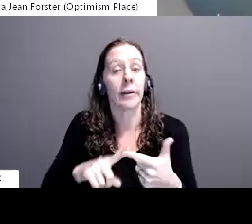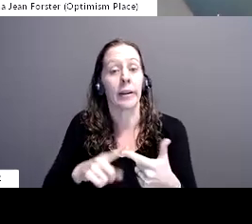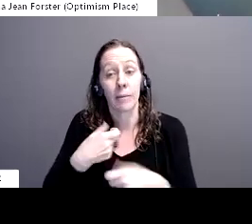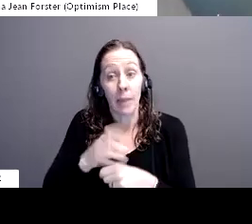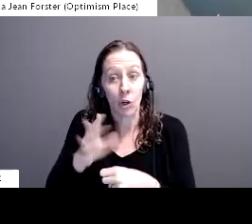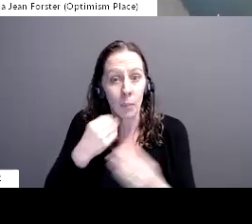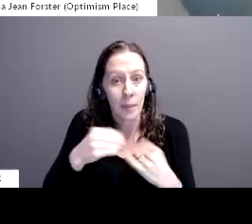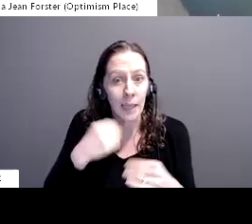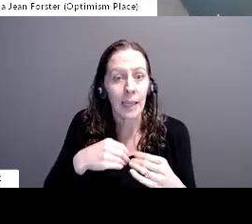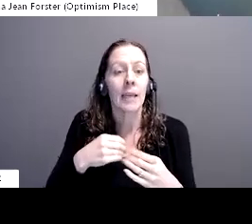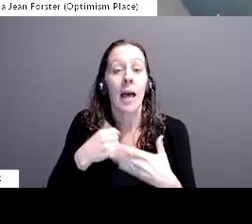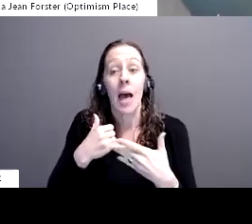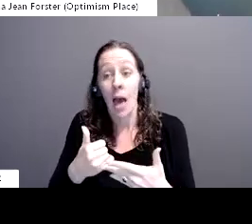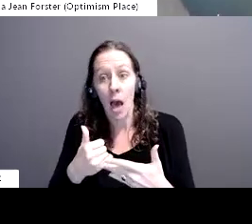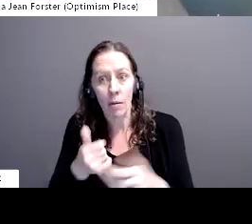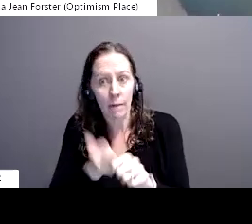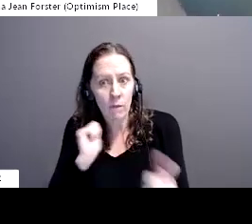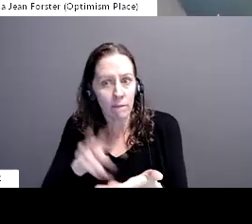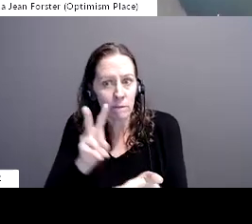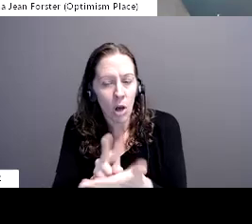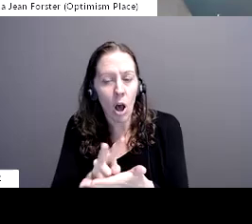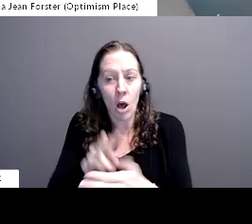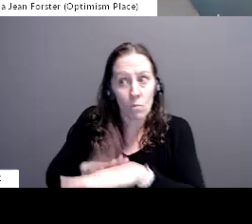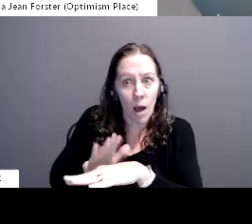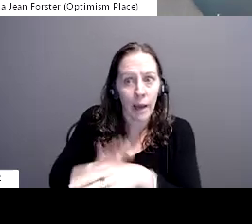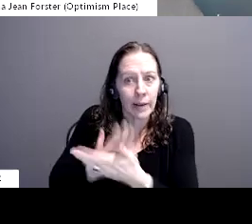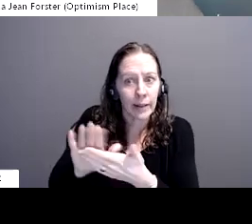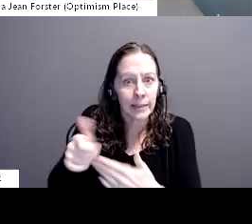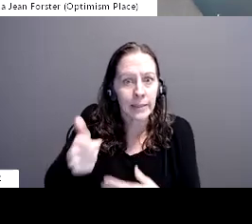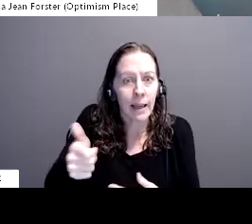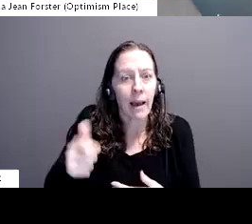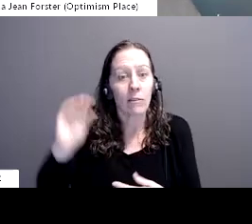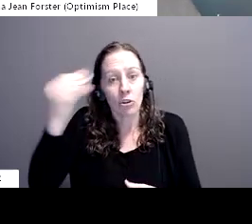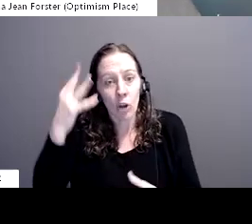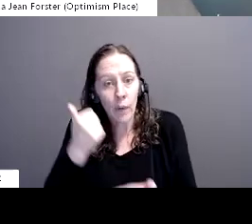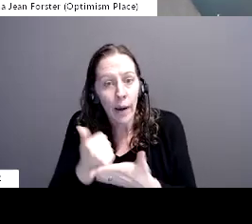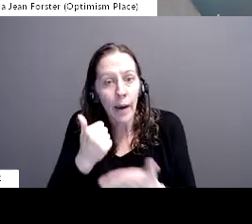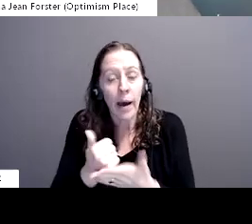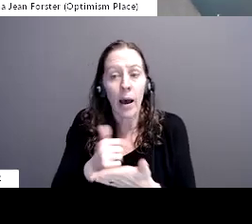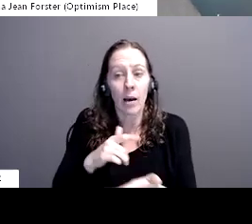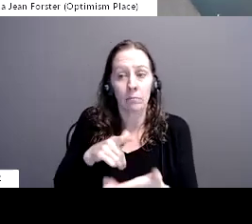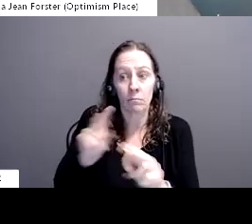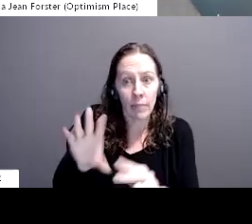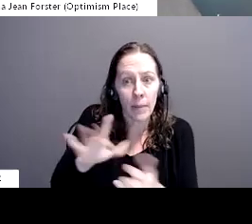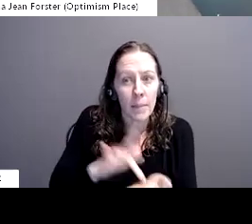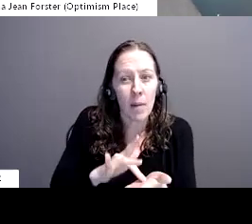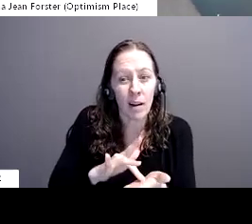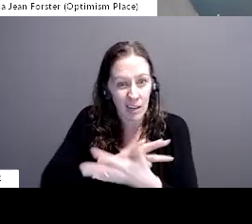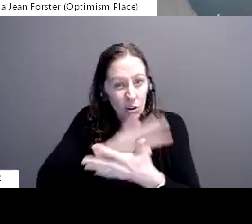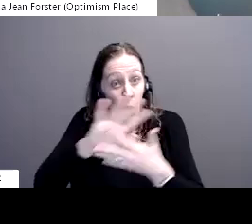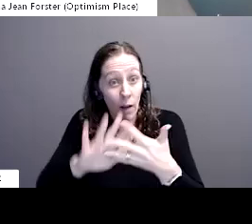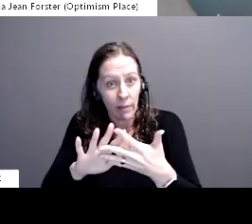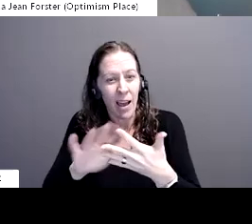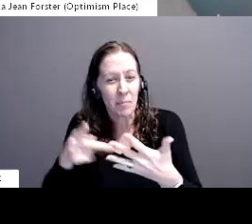meals, assistance with falls, hygiene reminders, showering help, medication monitoring, all of those types of